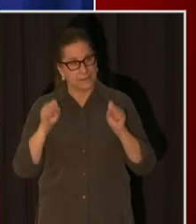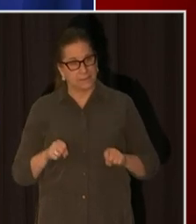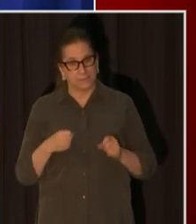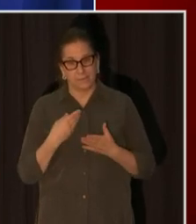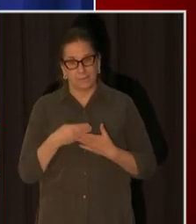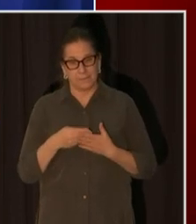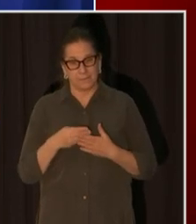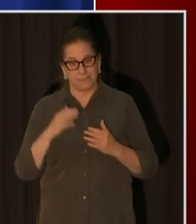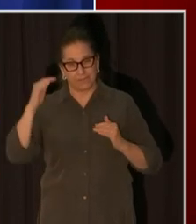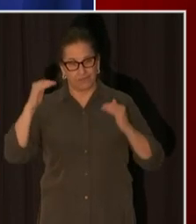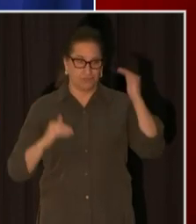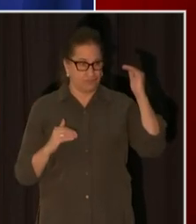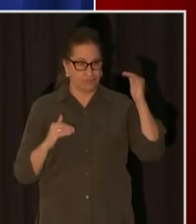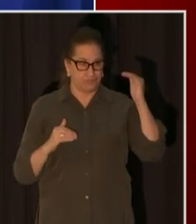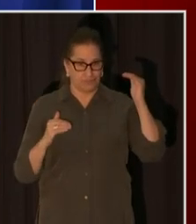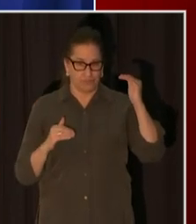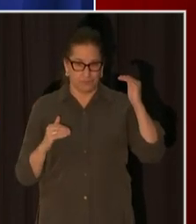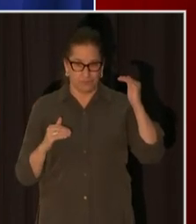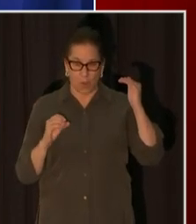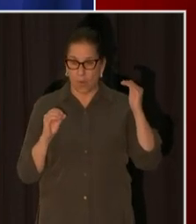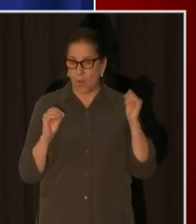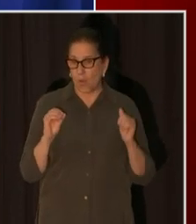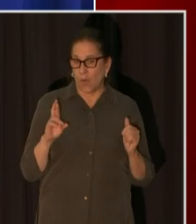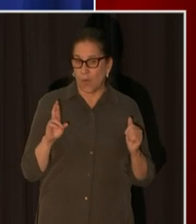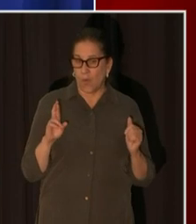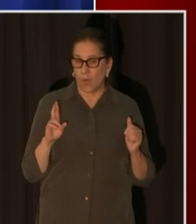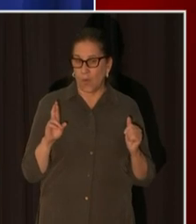what Congress should be focused on.